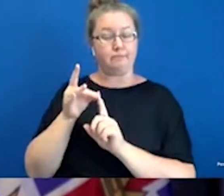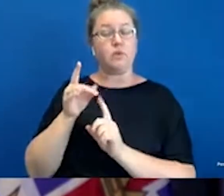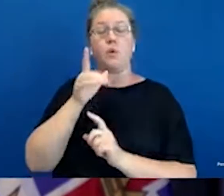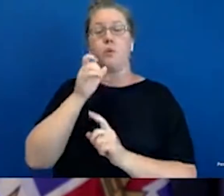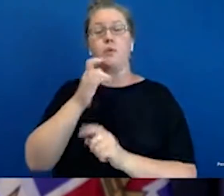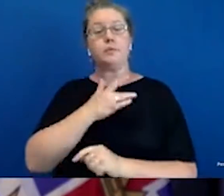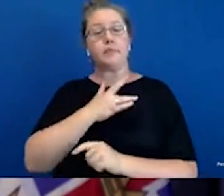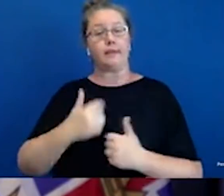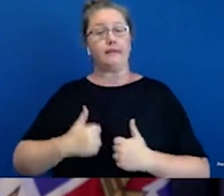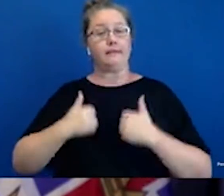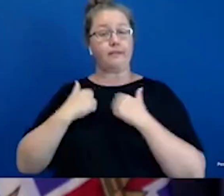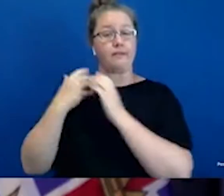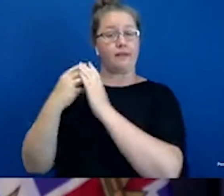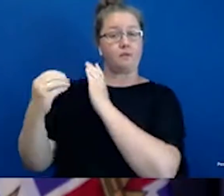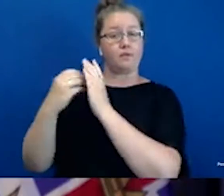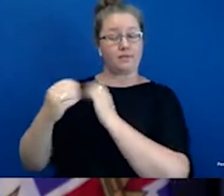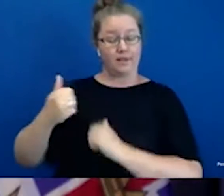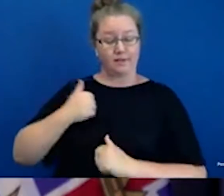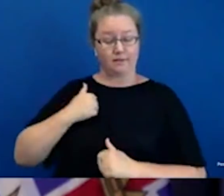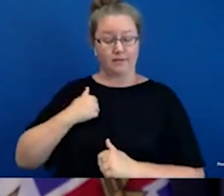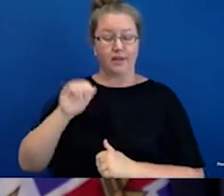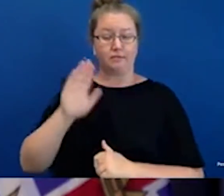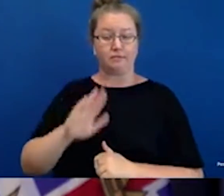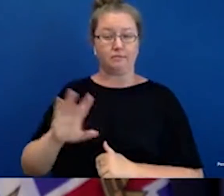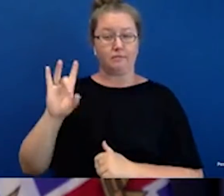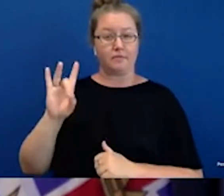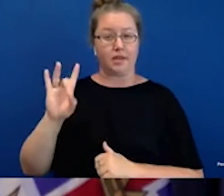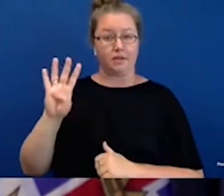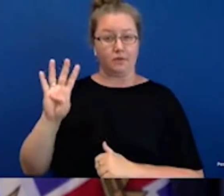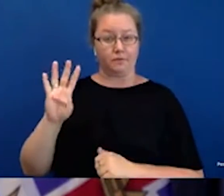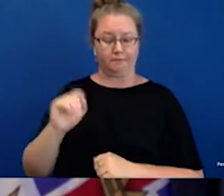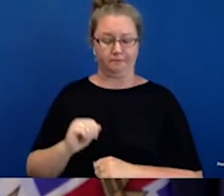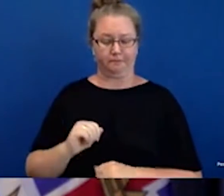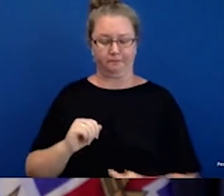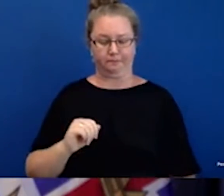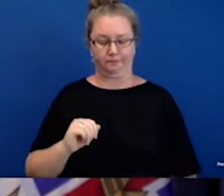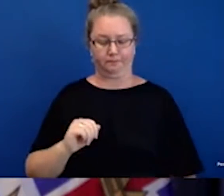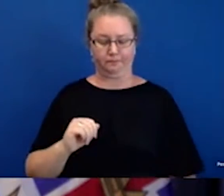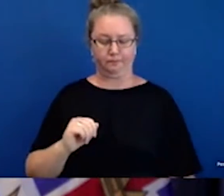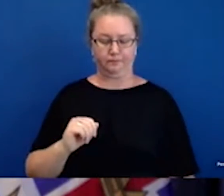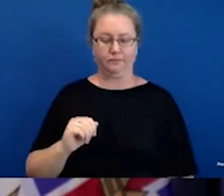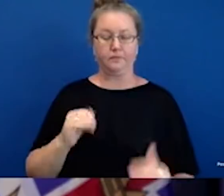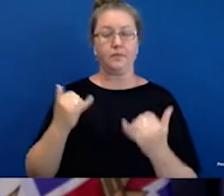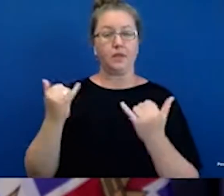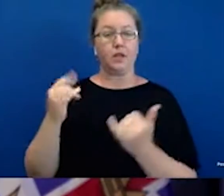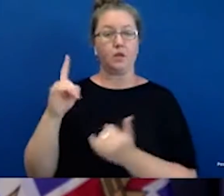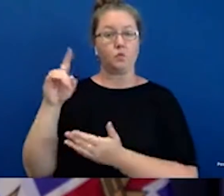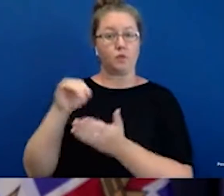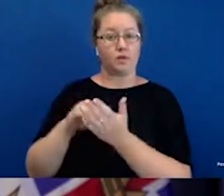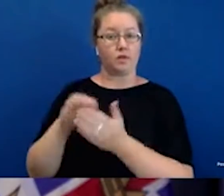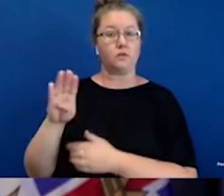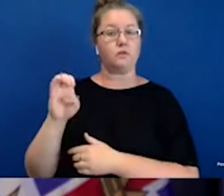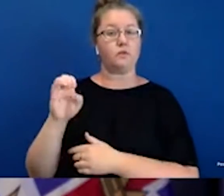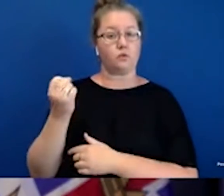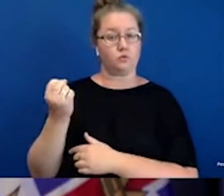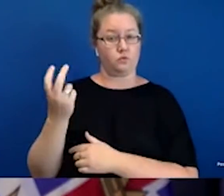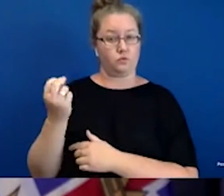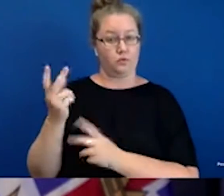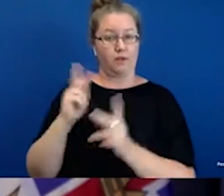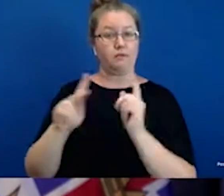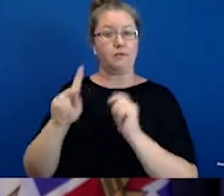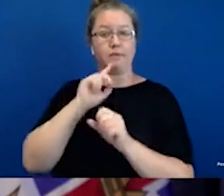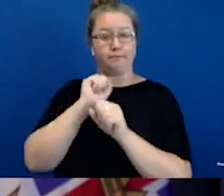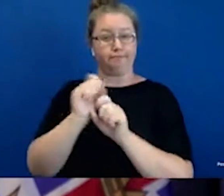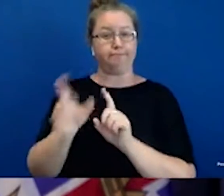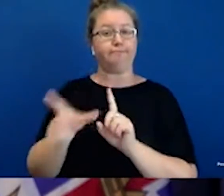of Canada. We now are up to 1,412 active cases in every health authority in the province,